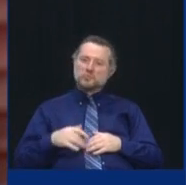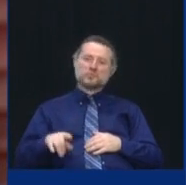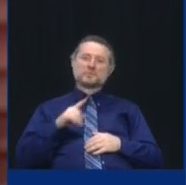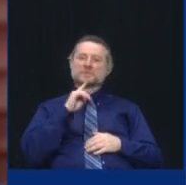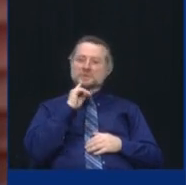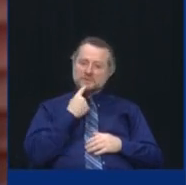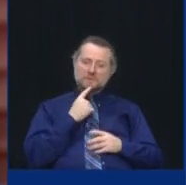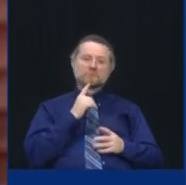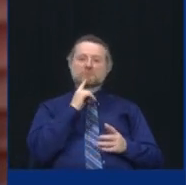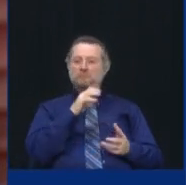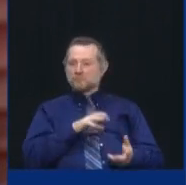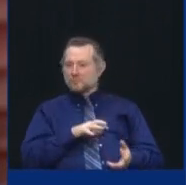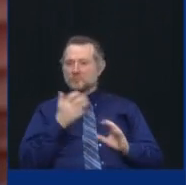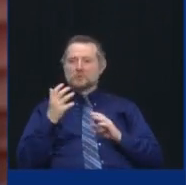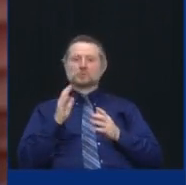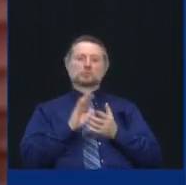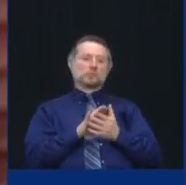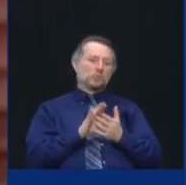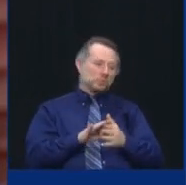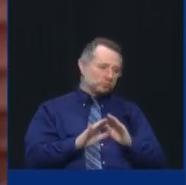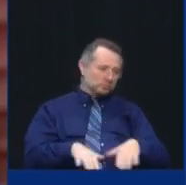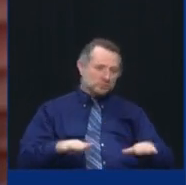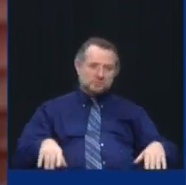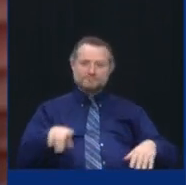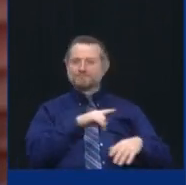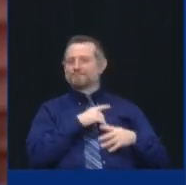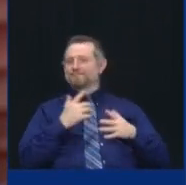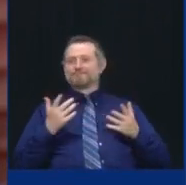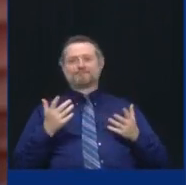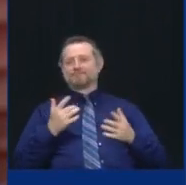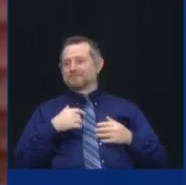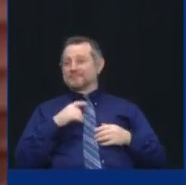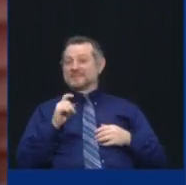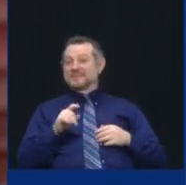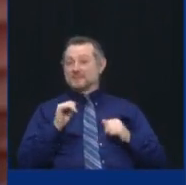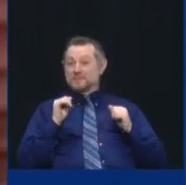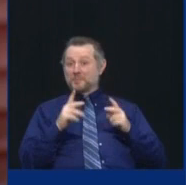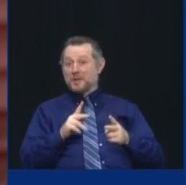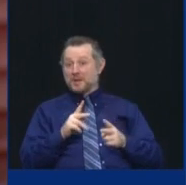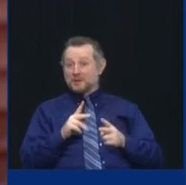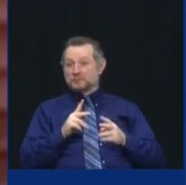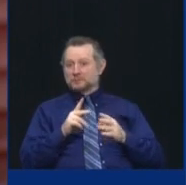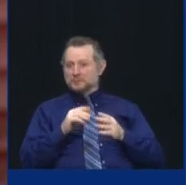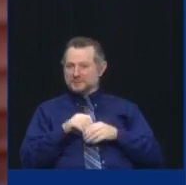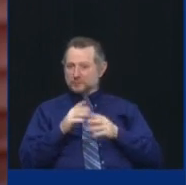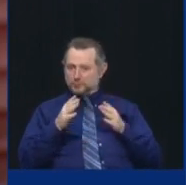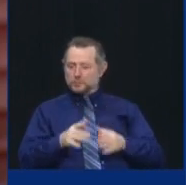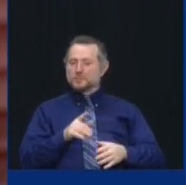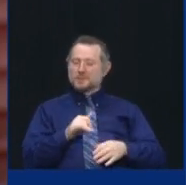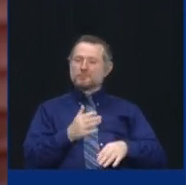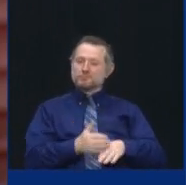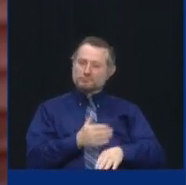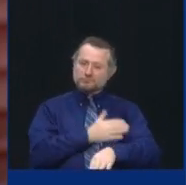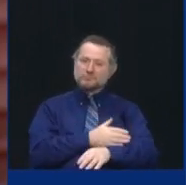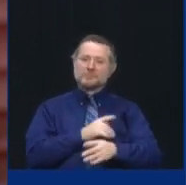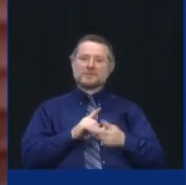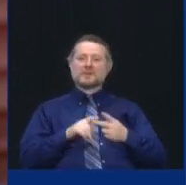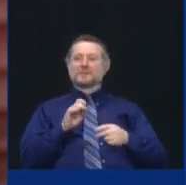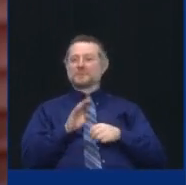has been done to school children, and I believe that has to be rectified when they get back to school. Damage has been done to